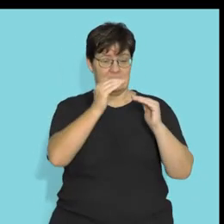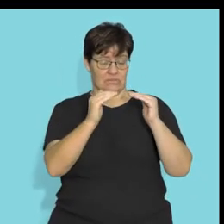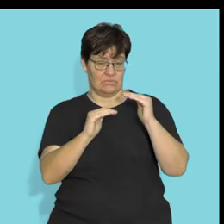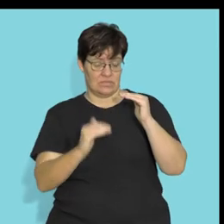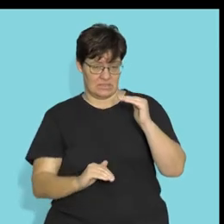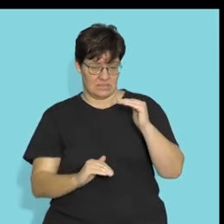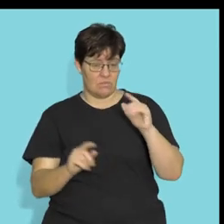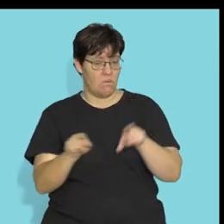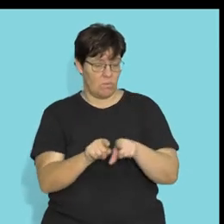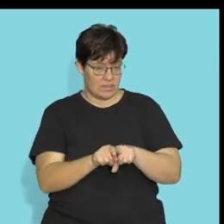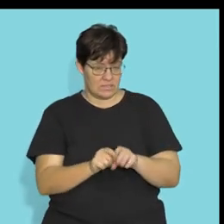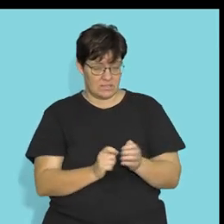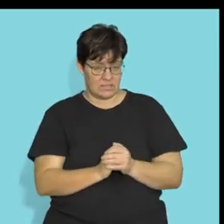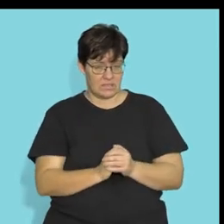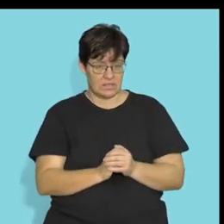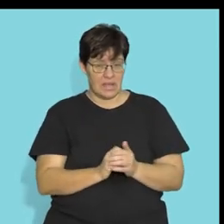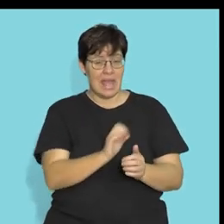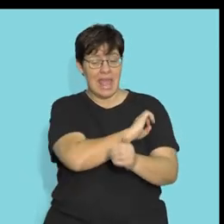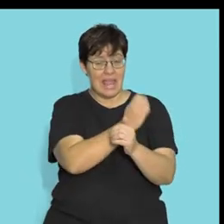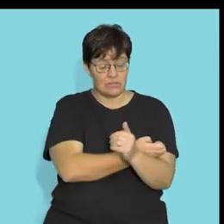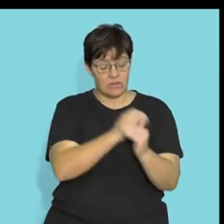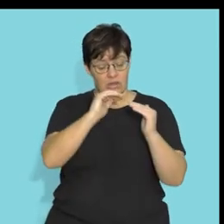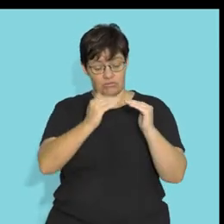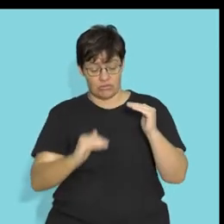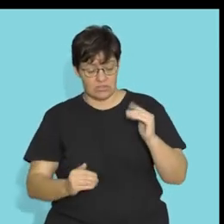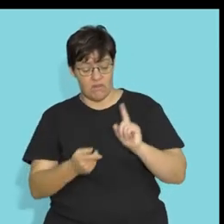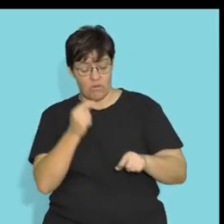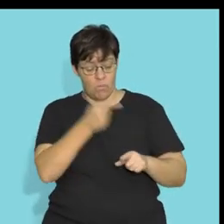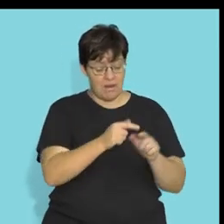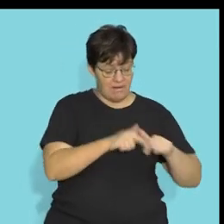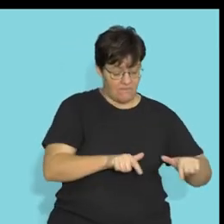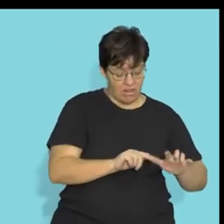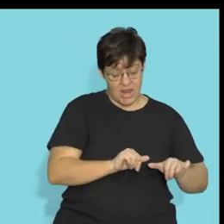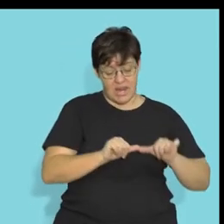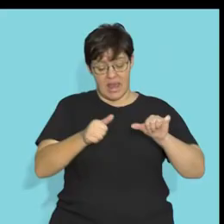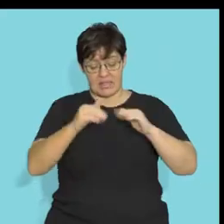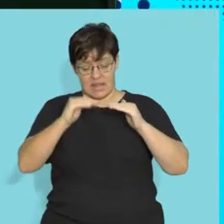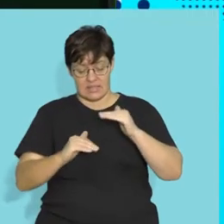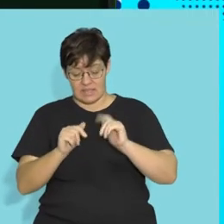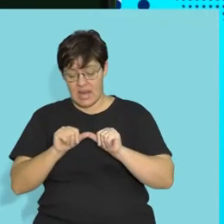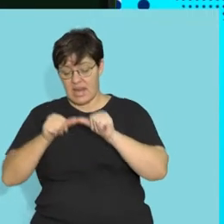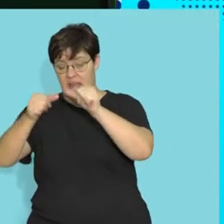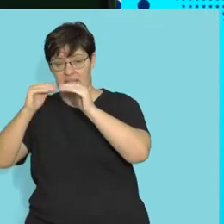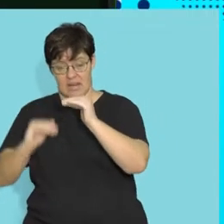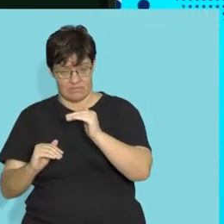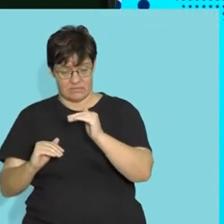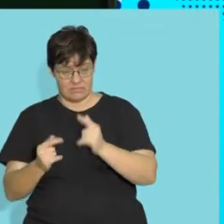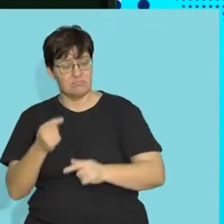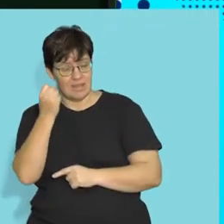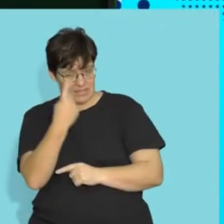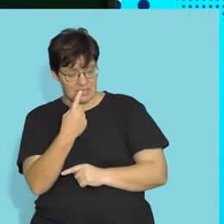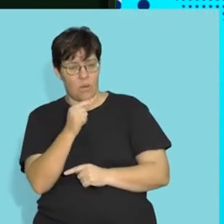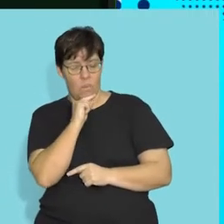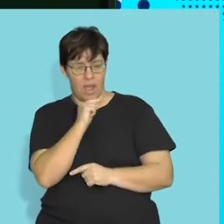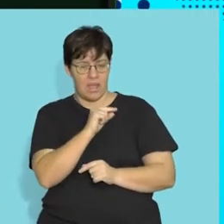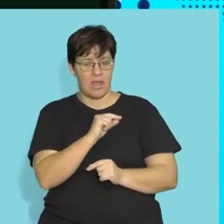decreases, and if we use the concept that energy is decreasing from one trophic level to the next, it does make sense. Because